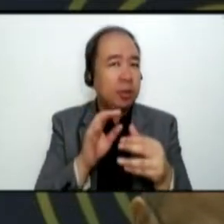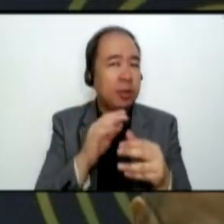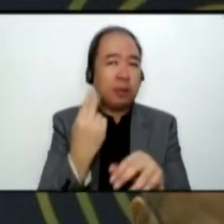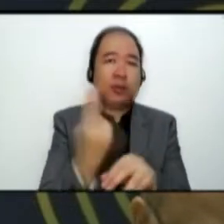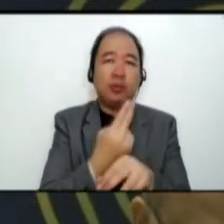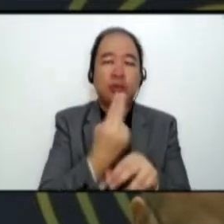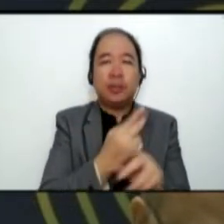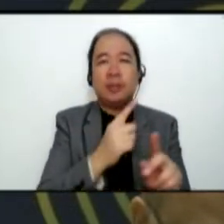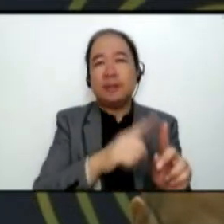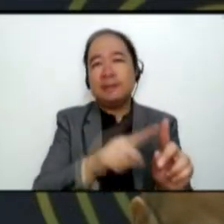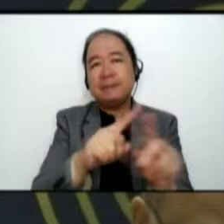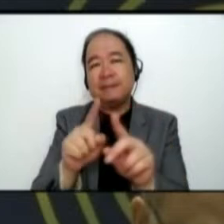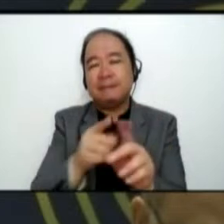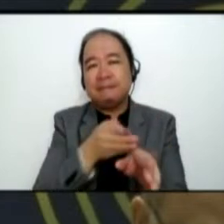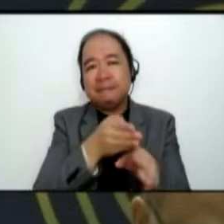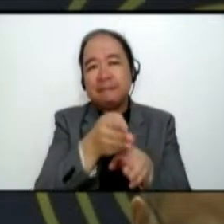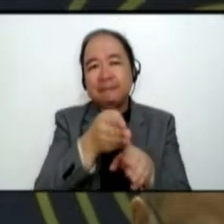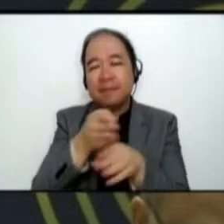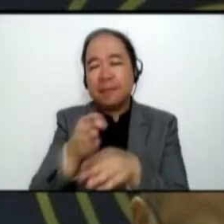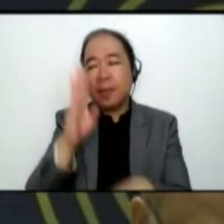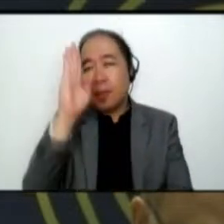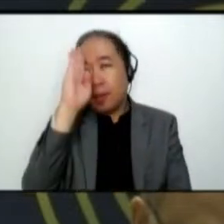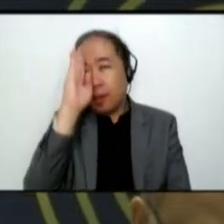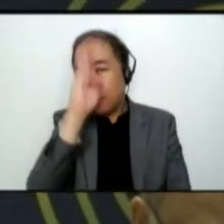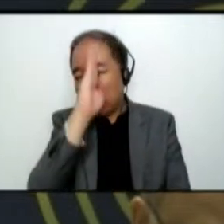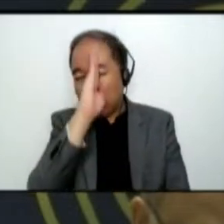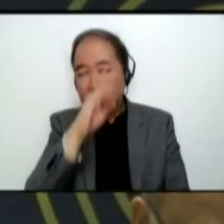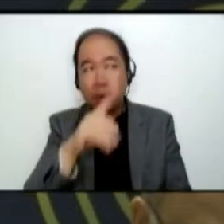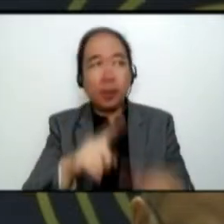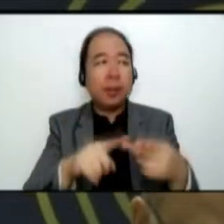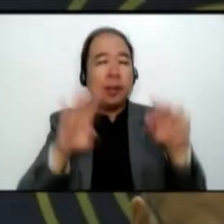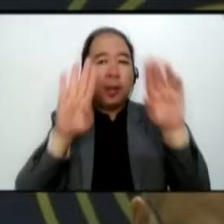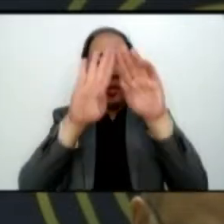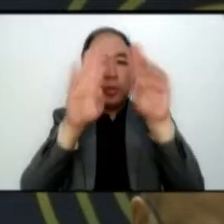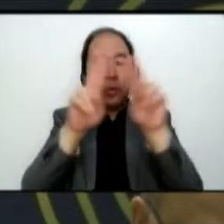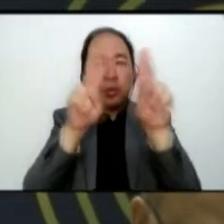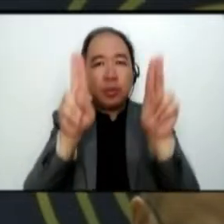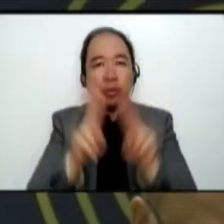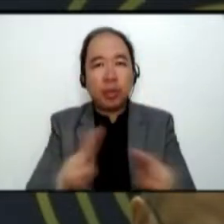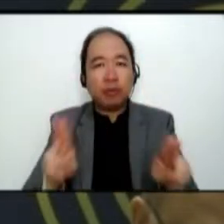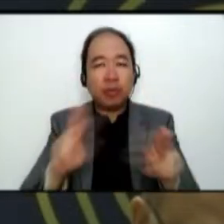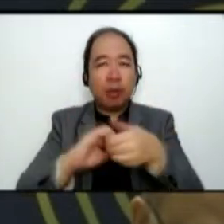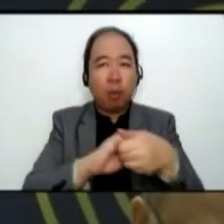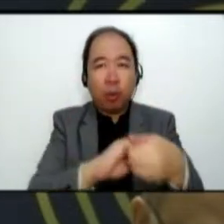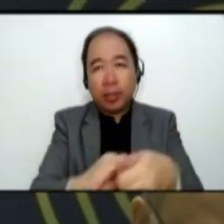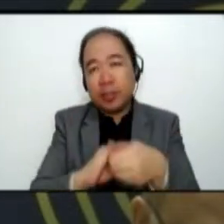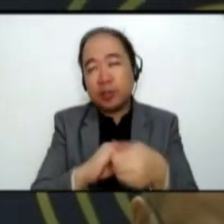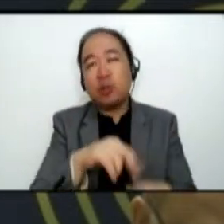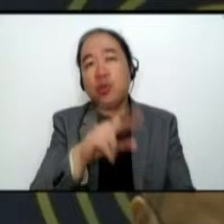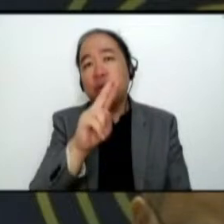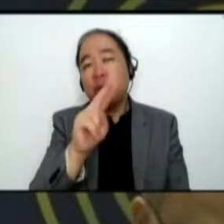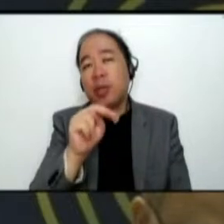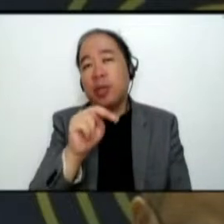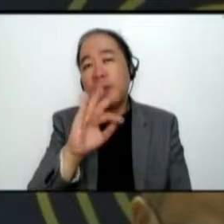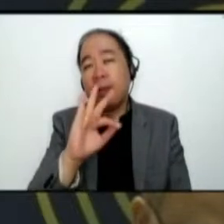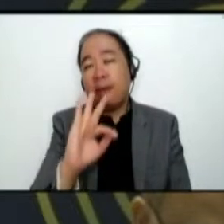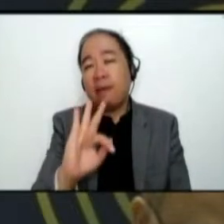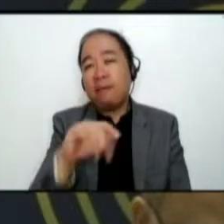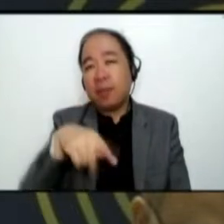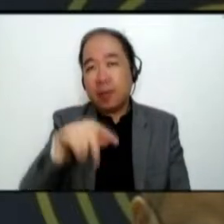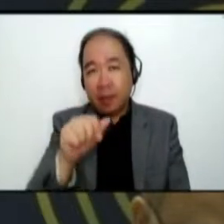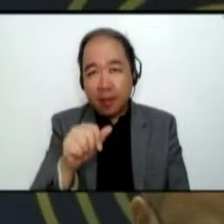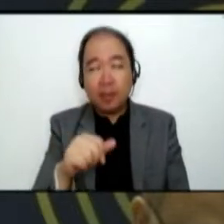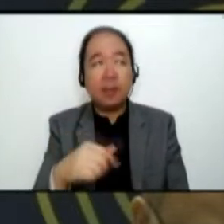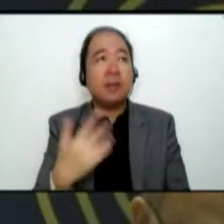international organizations like the UNFPA, and also, related agencies, as well as,